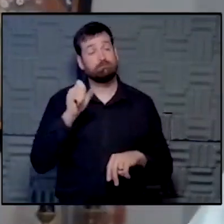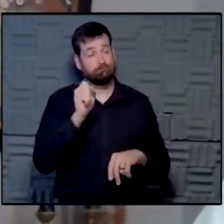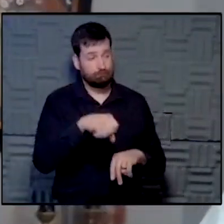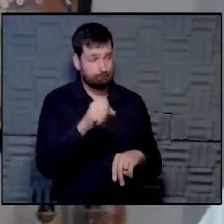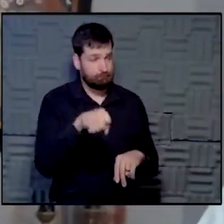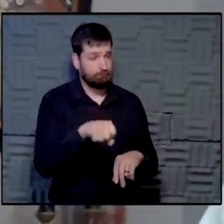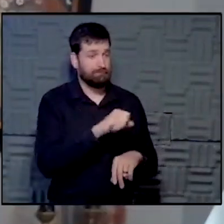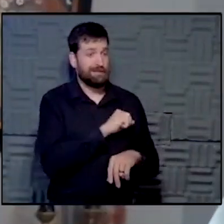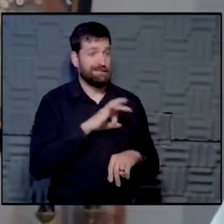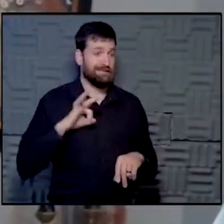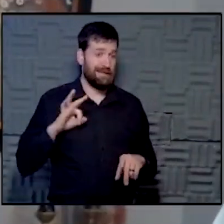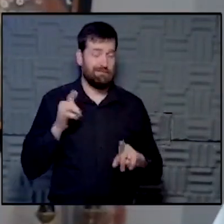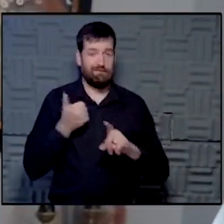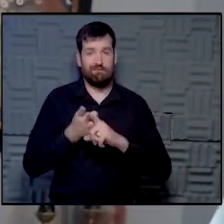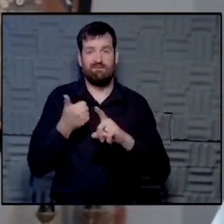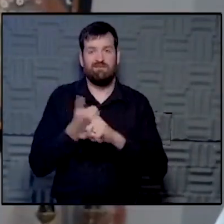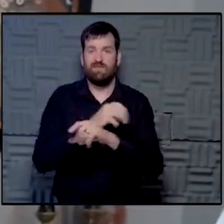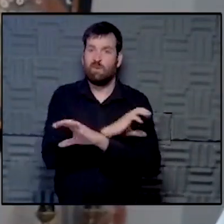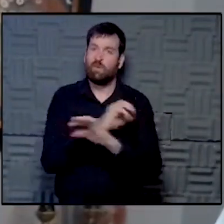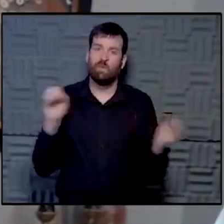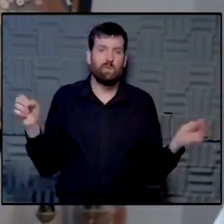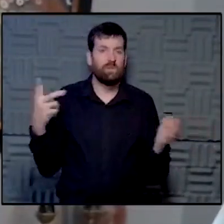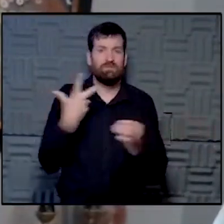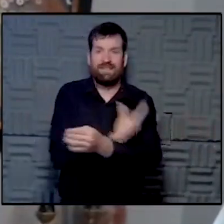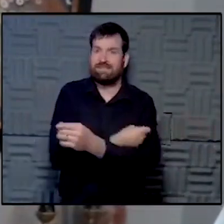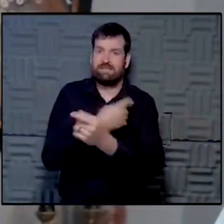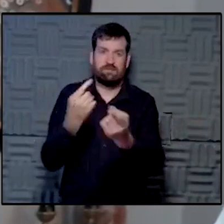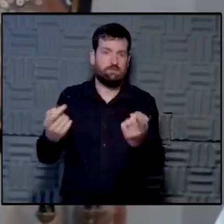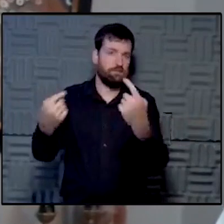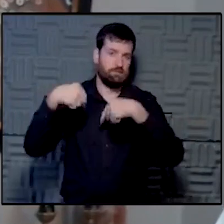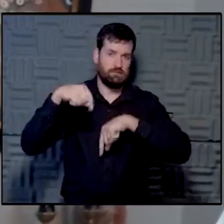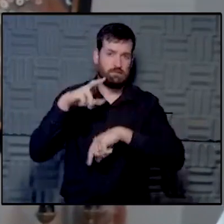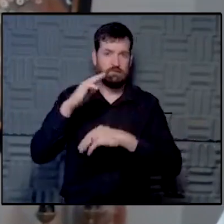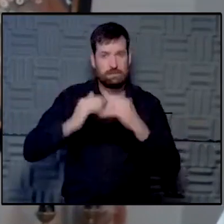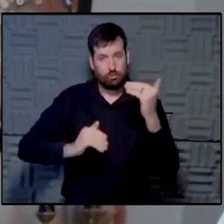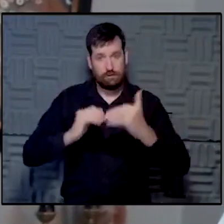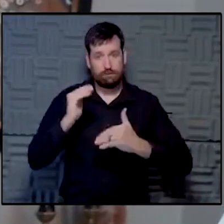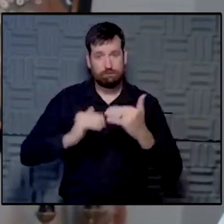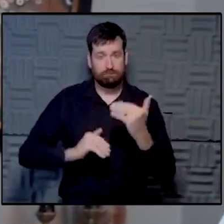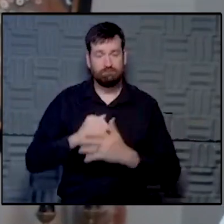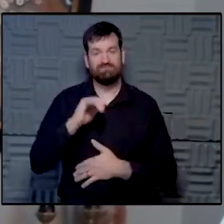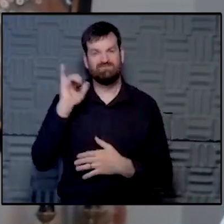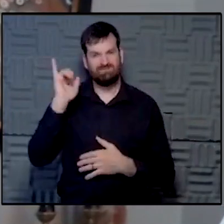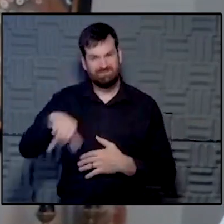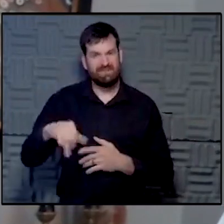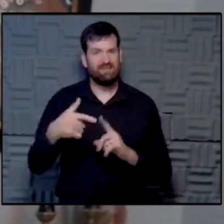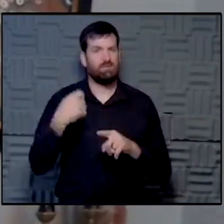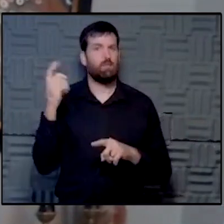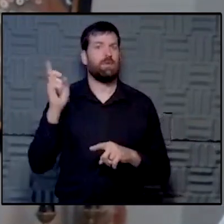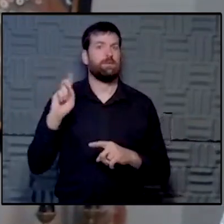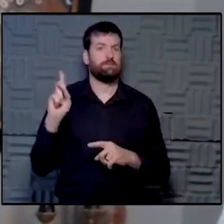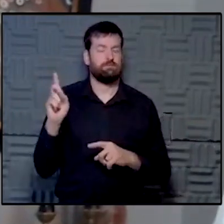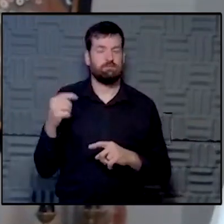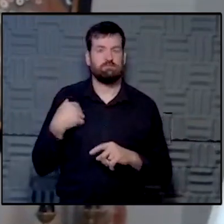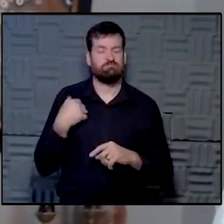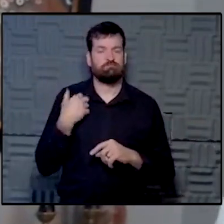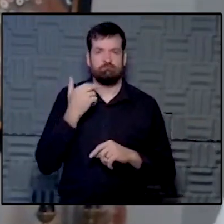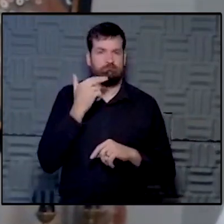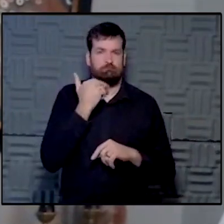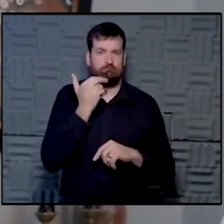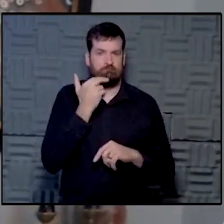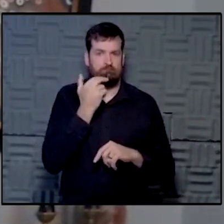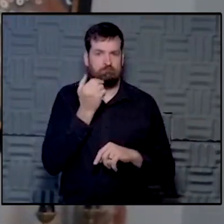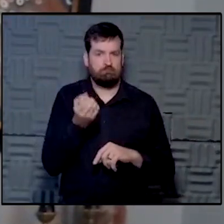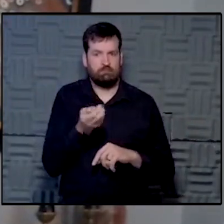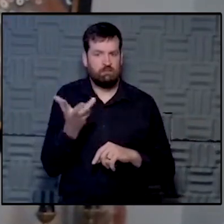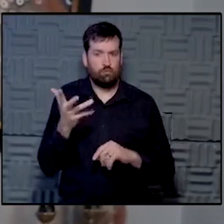staff members that are unvaccinated coming into the facility, and that's where the outbreaks are coming from. We've had very few